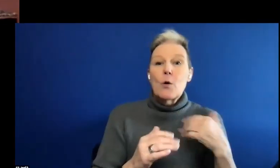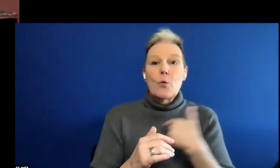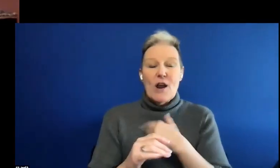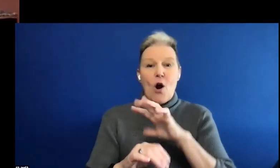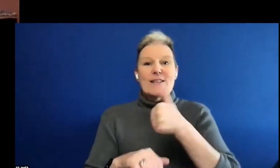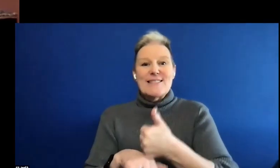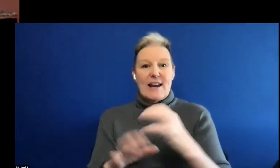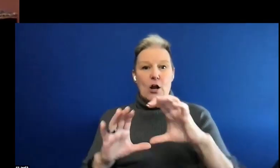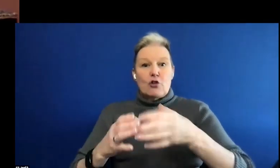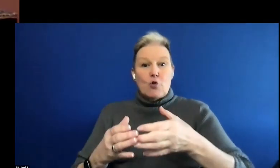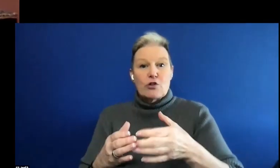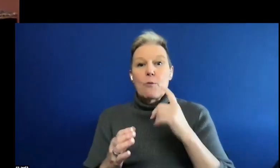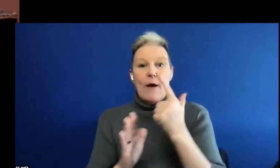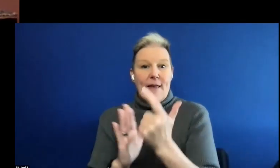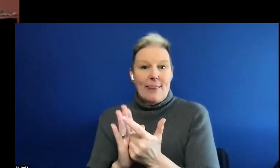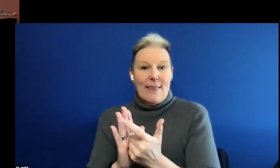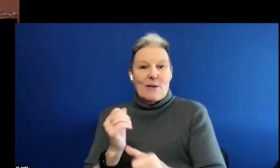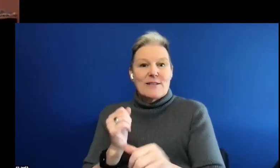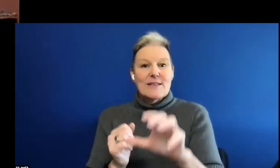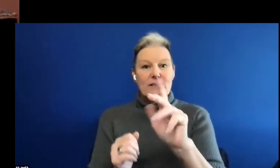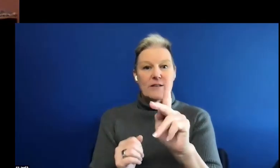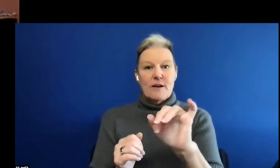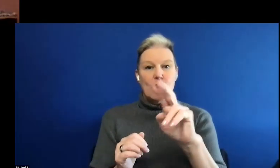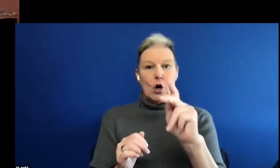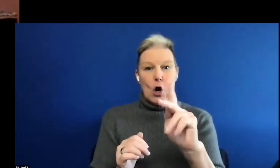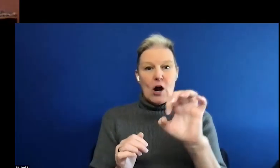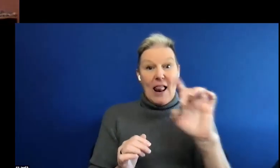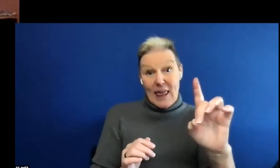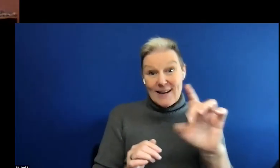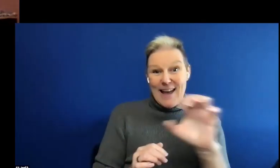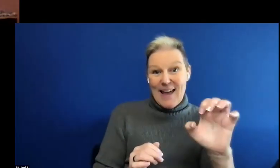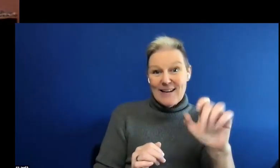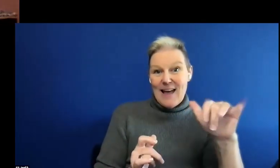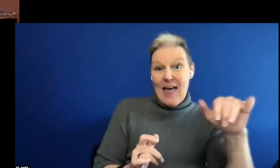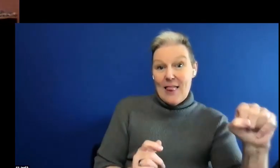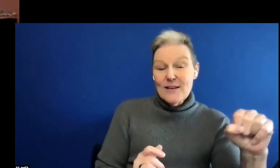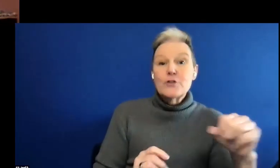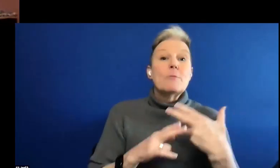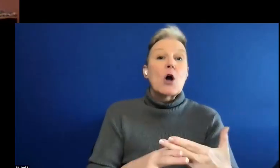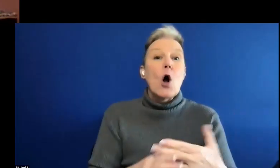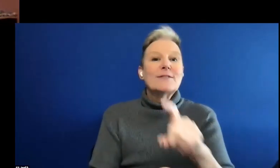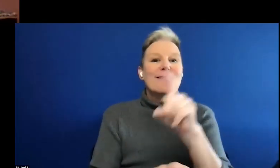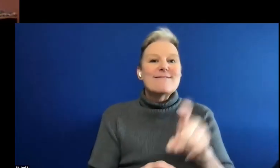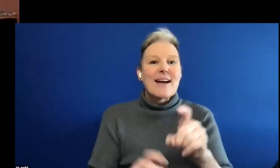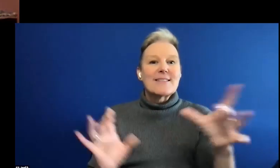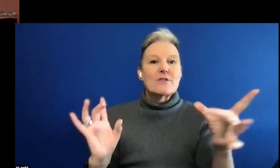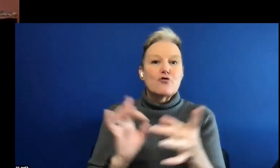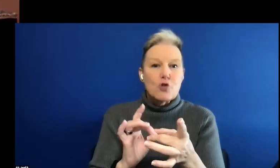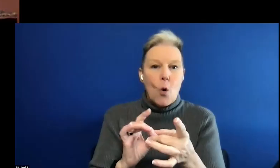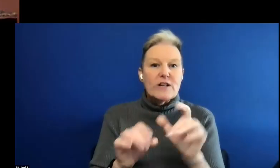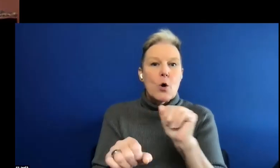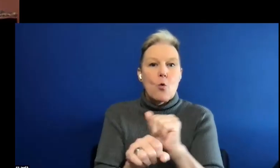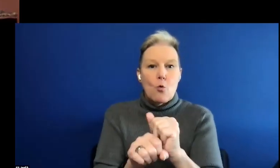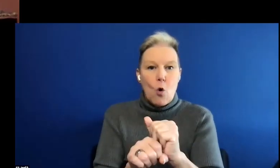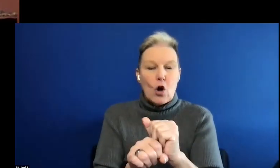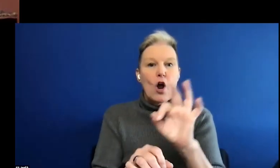the legal assistance of Kirkland and Ellis to be called Texas Joint Workforce Development